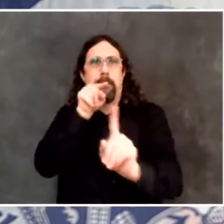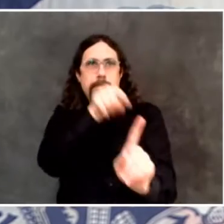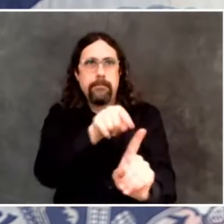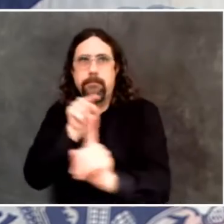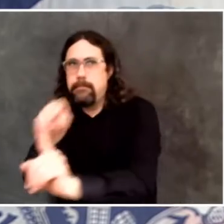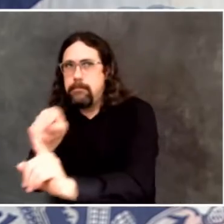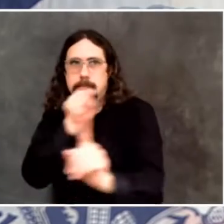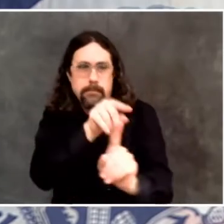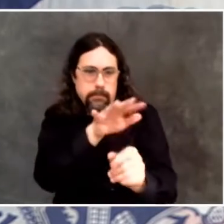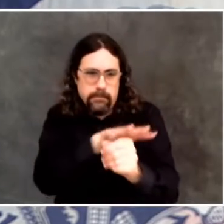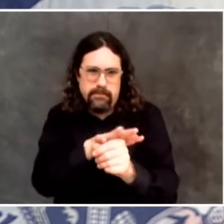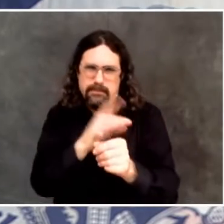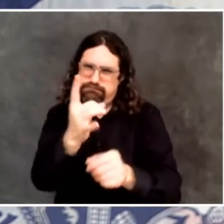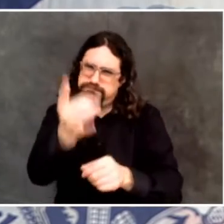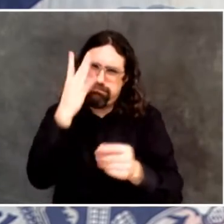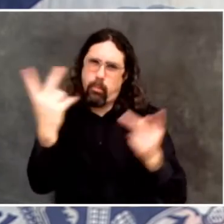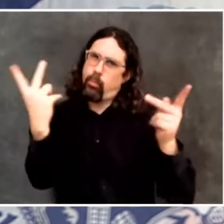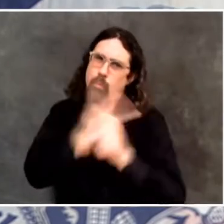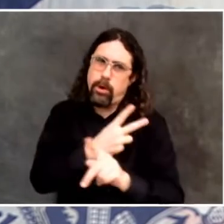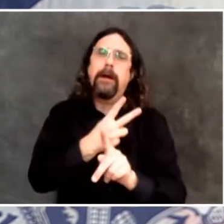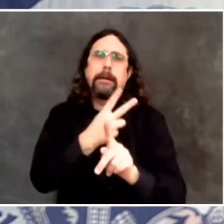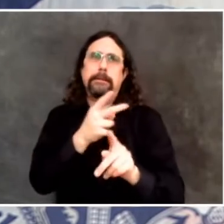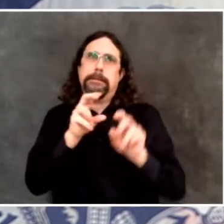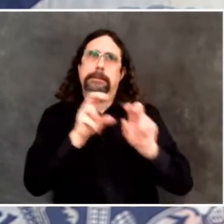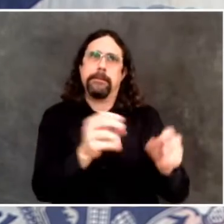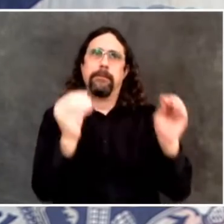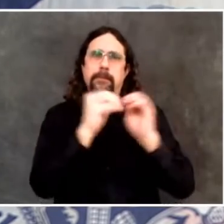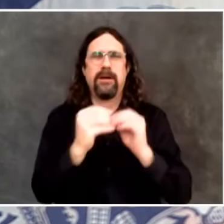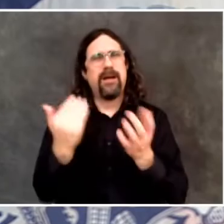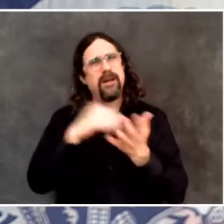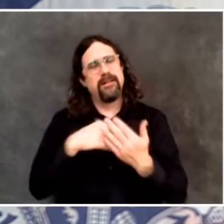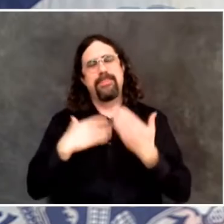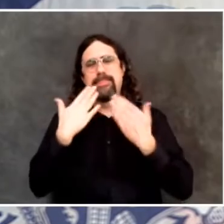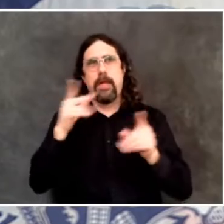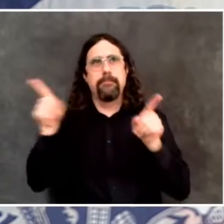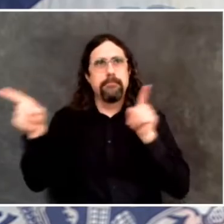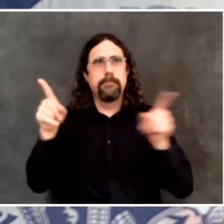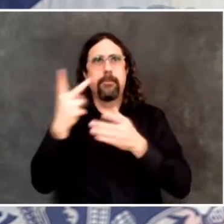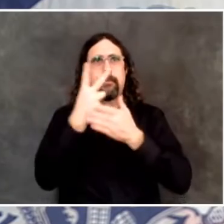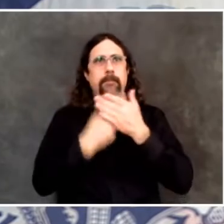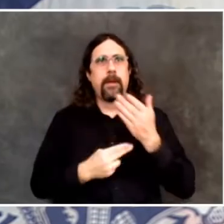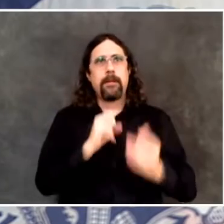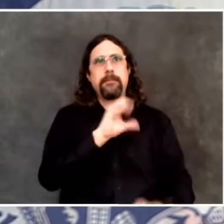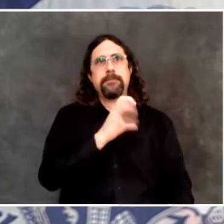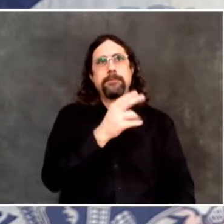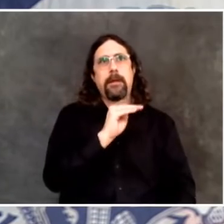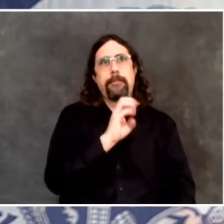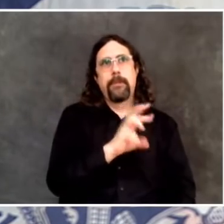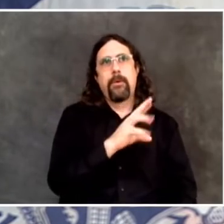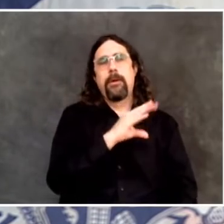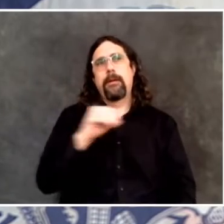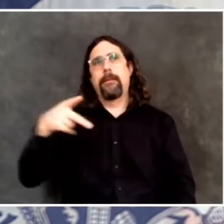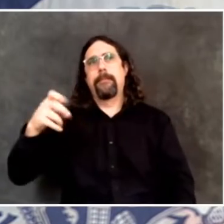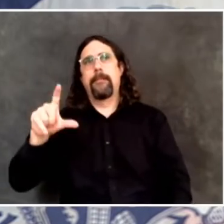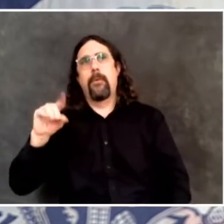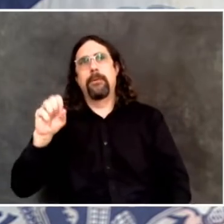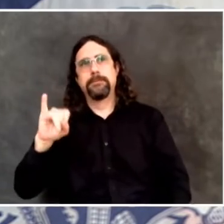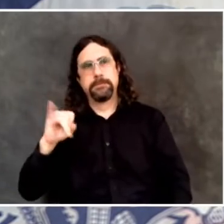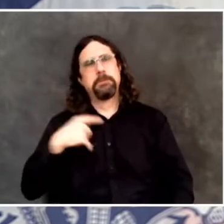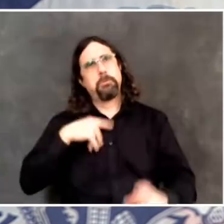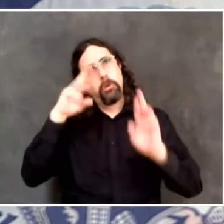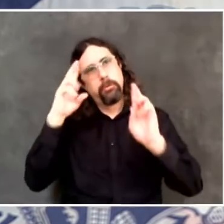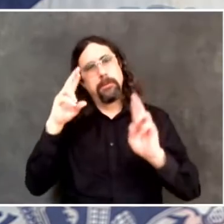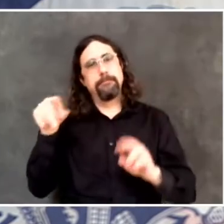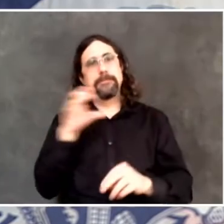Speaker Pelosi for their leadership. Now we need to get the Congress to come back and pass that bill so we can still fight this battle and win